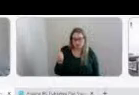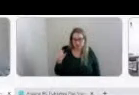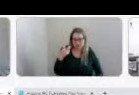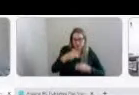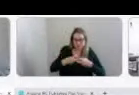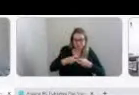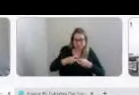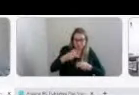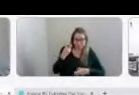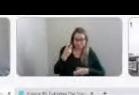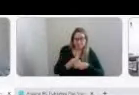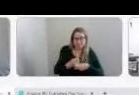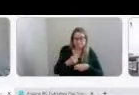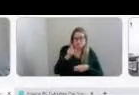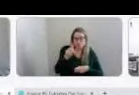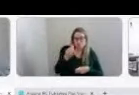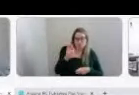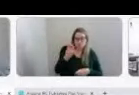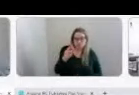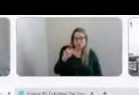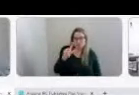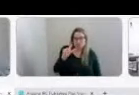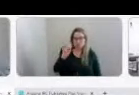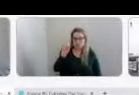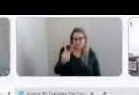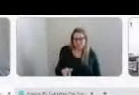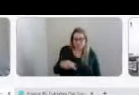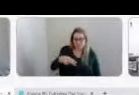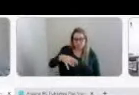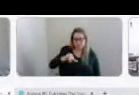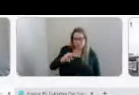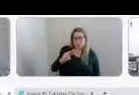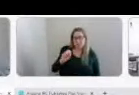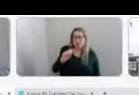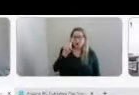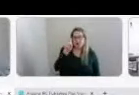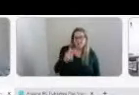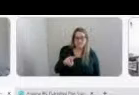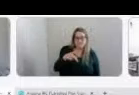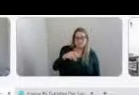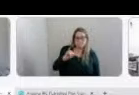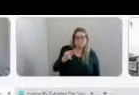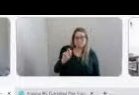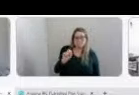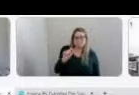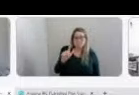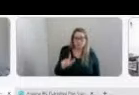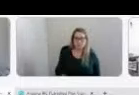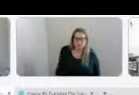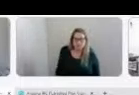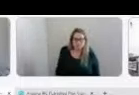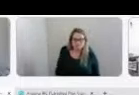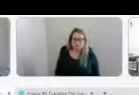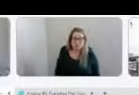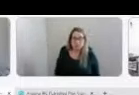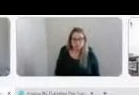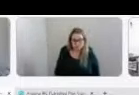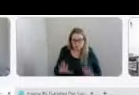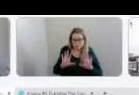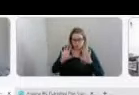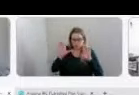spans more than 100 miles half in pima county half an enough county it is tilted heavily towards one political